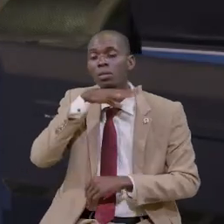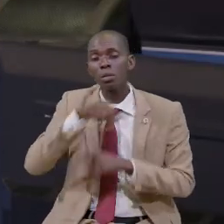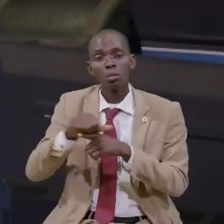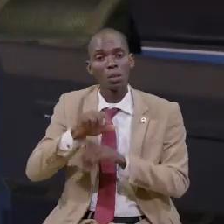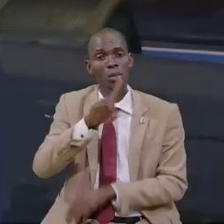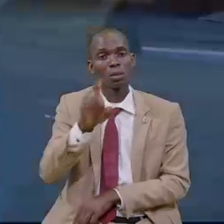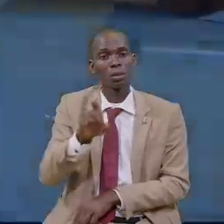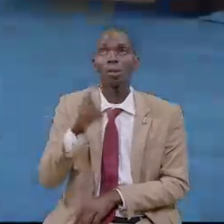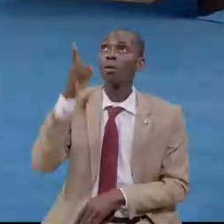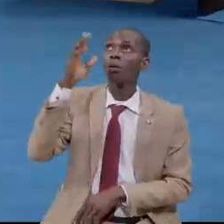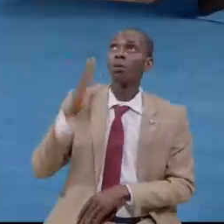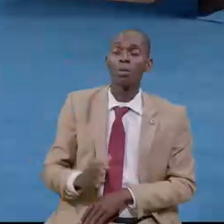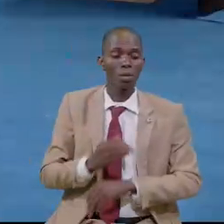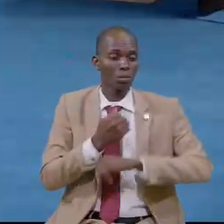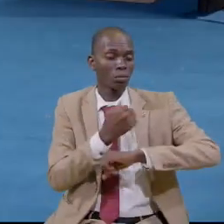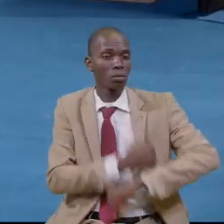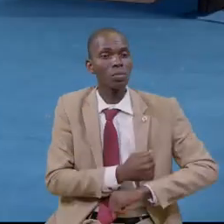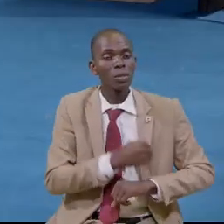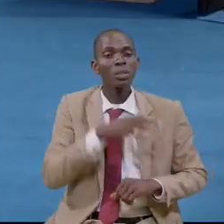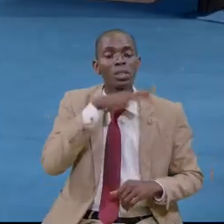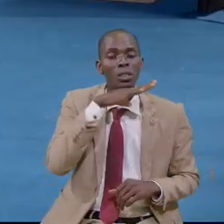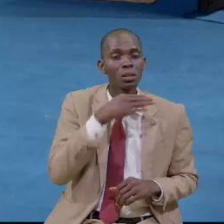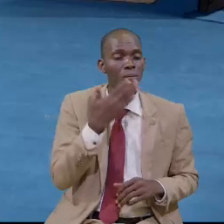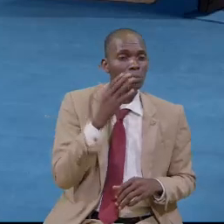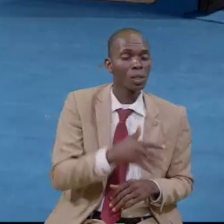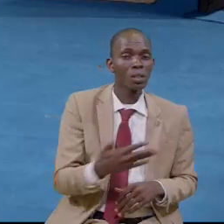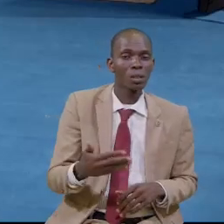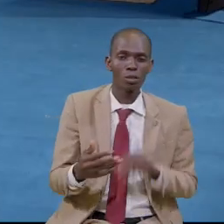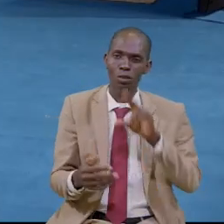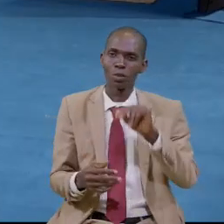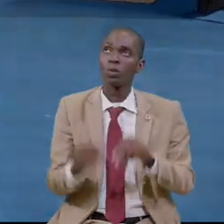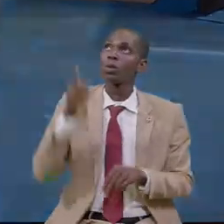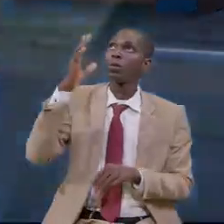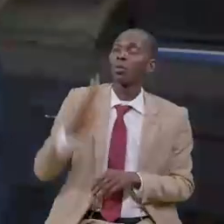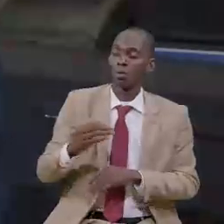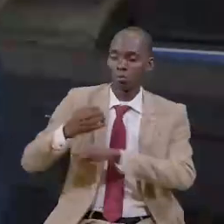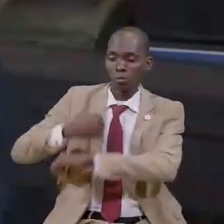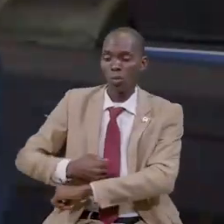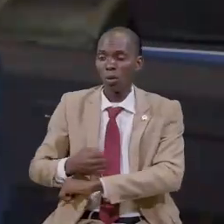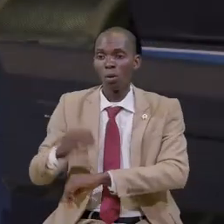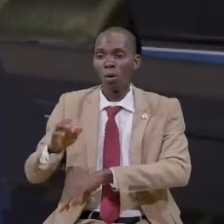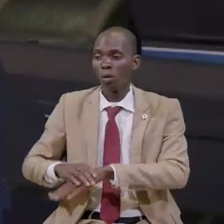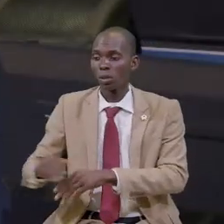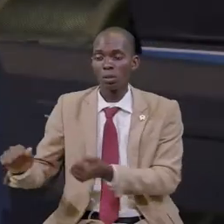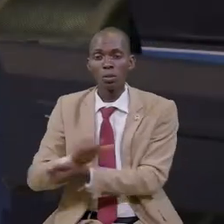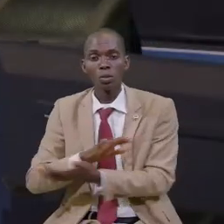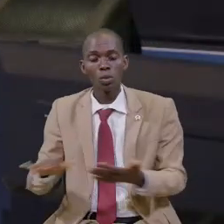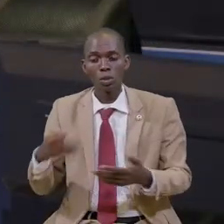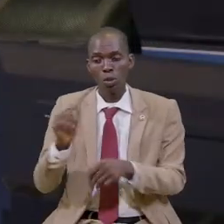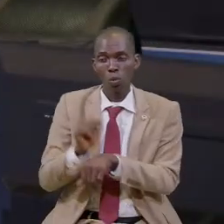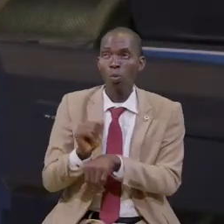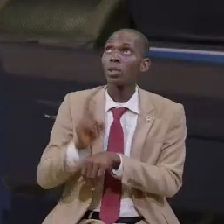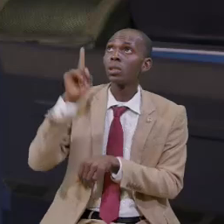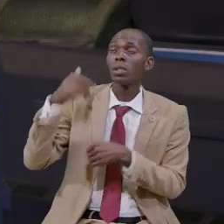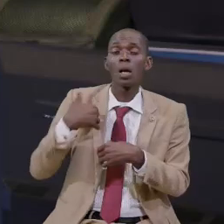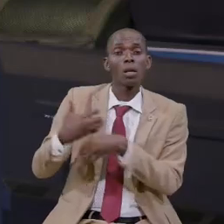of pollution? Is God on the side of destroying the world he has made? No, he is